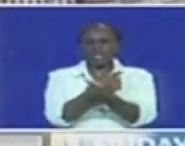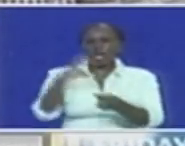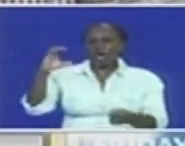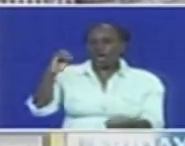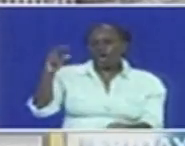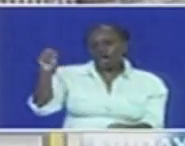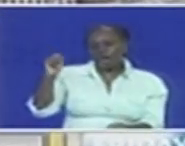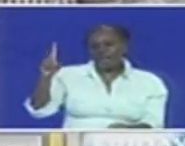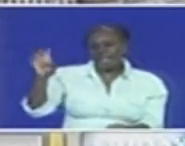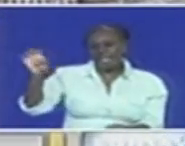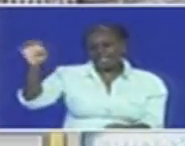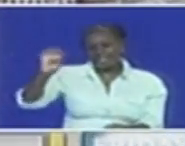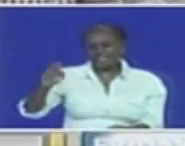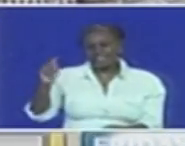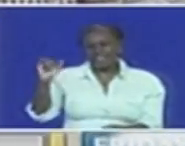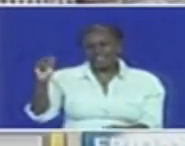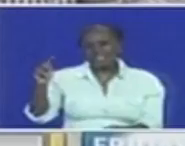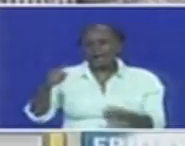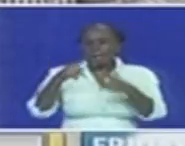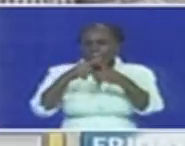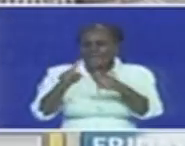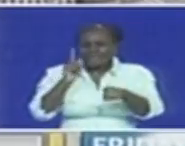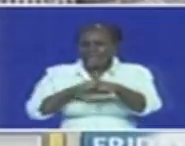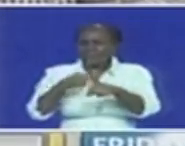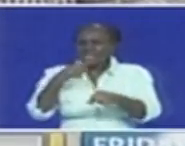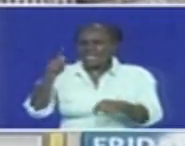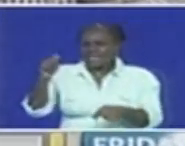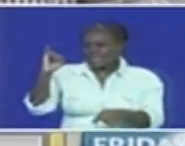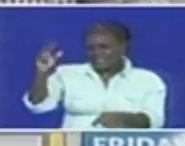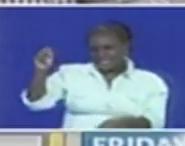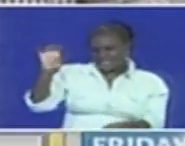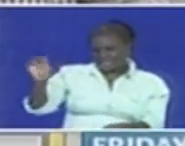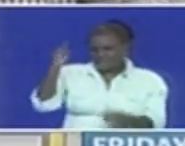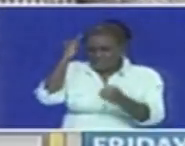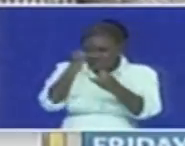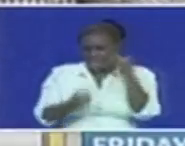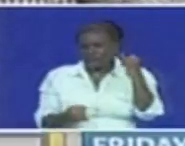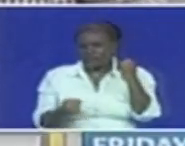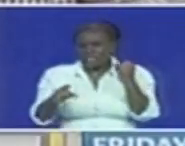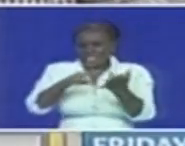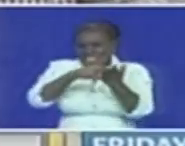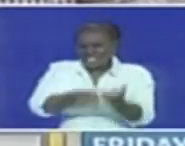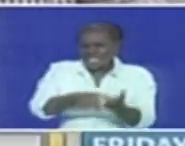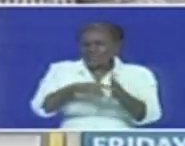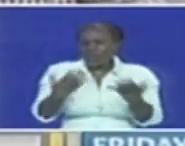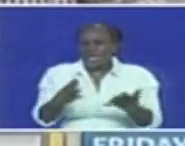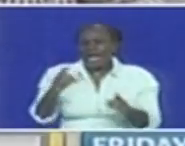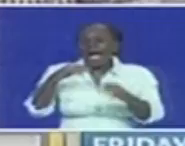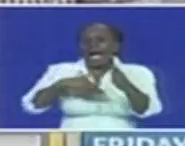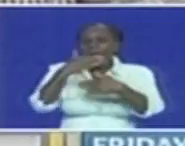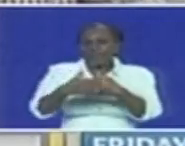clandestine, clandestine. But when we say tin at the end of that word, then the stress comes after clan. So we